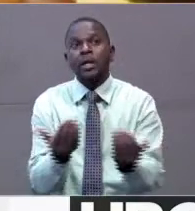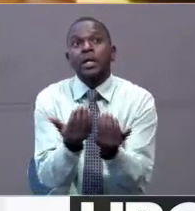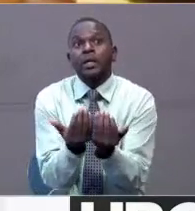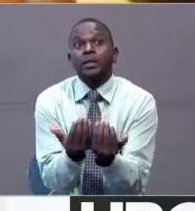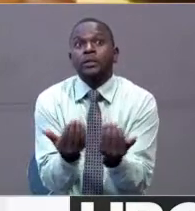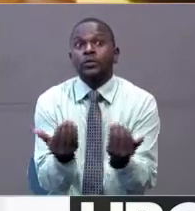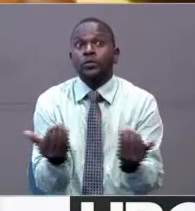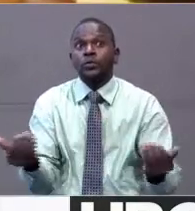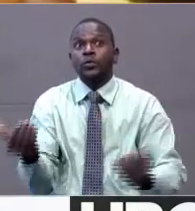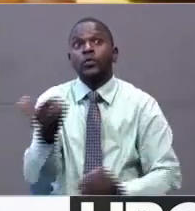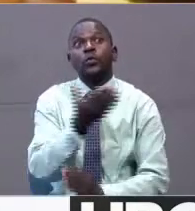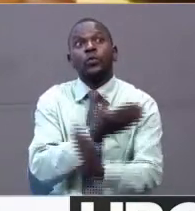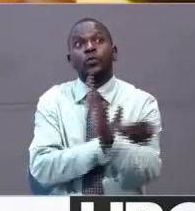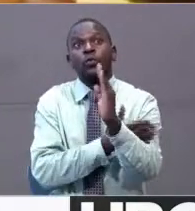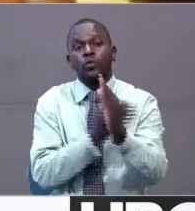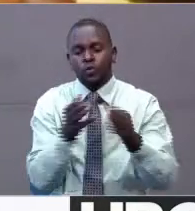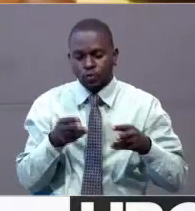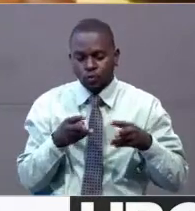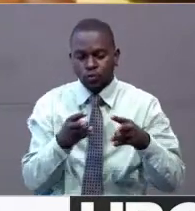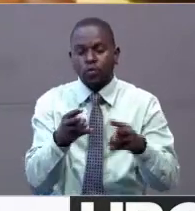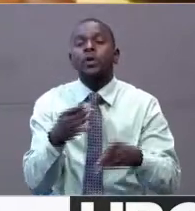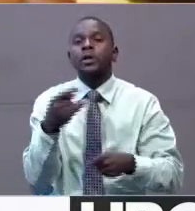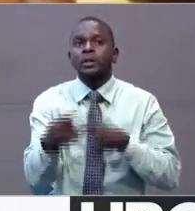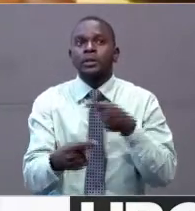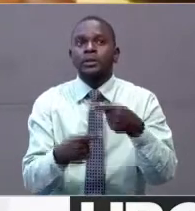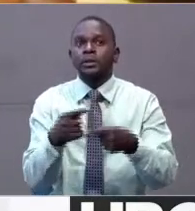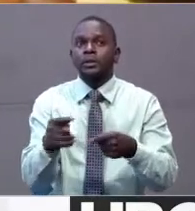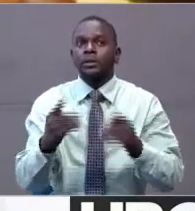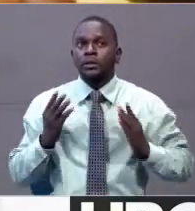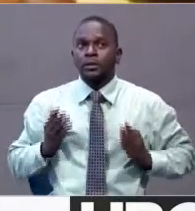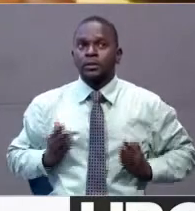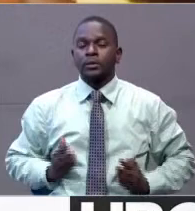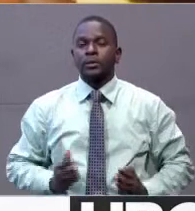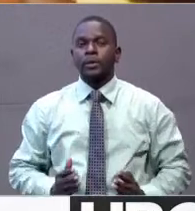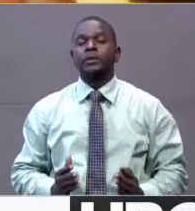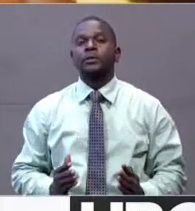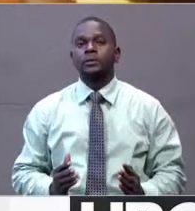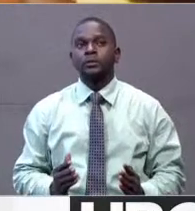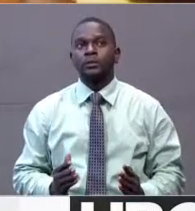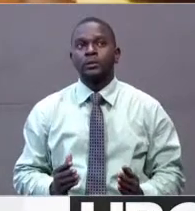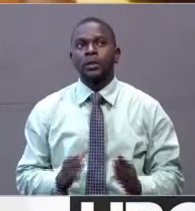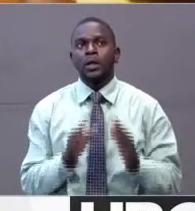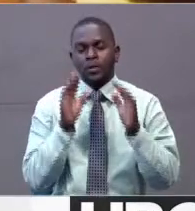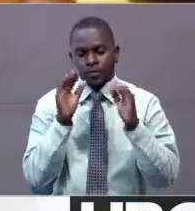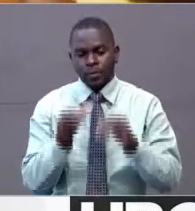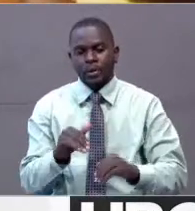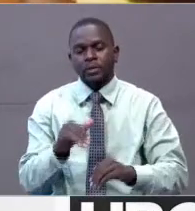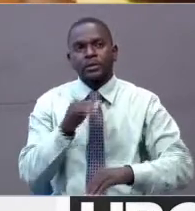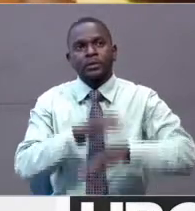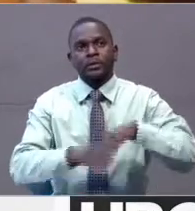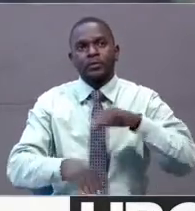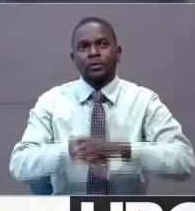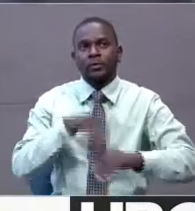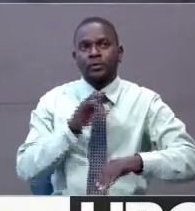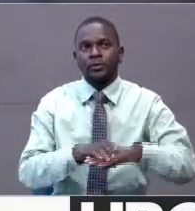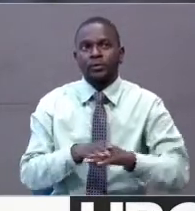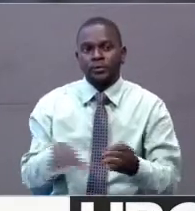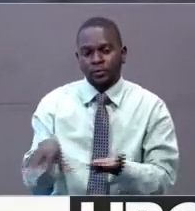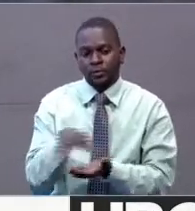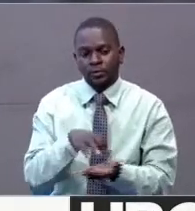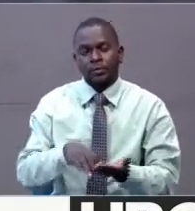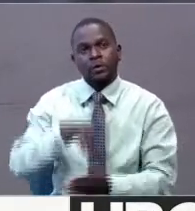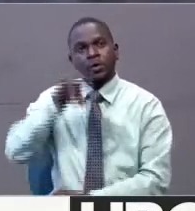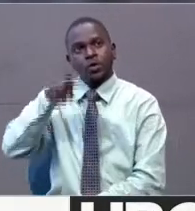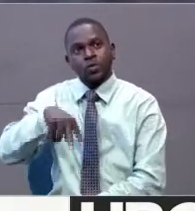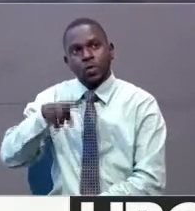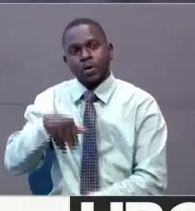Children are God's way of sustaining humanity, his own image. We must never interfere with it.